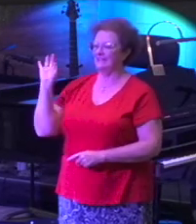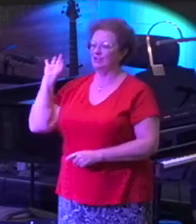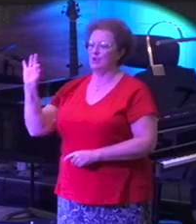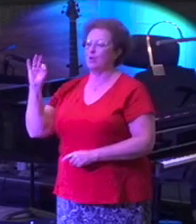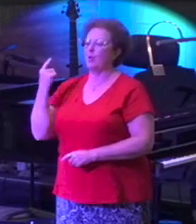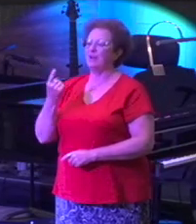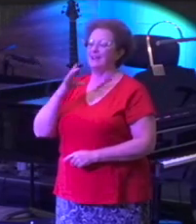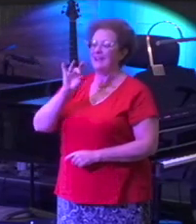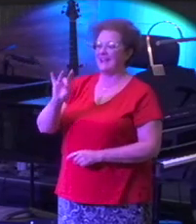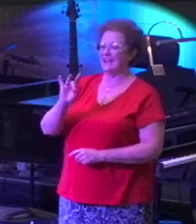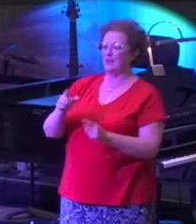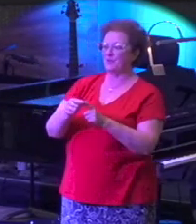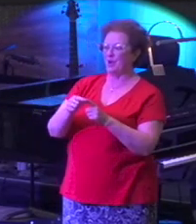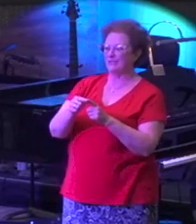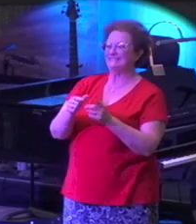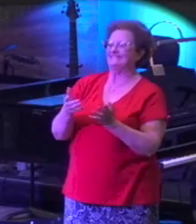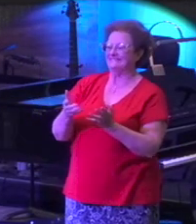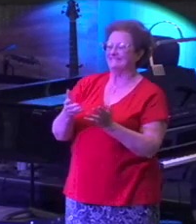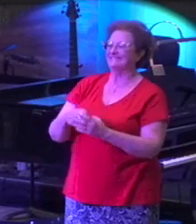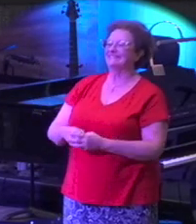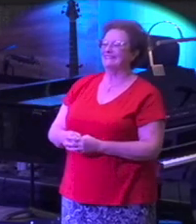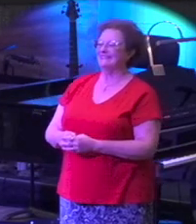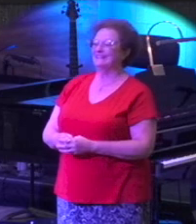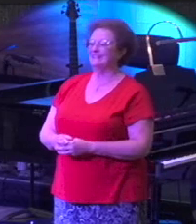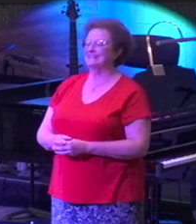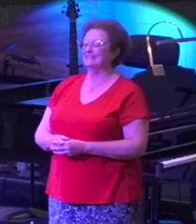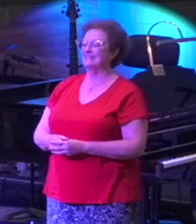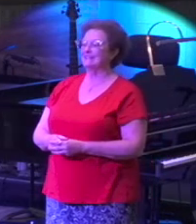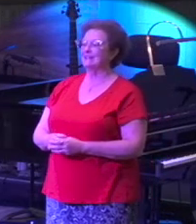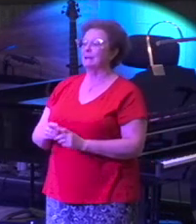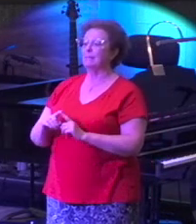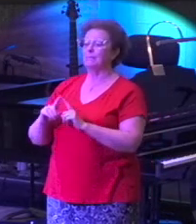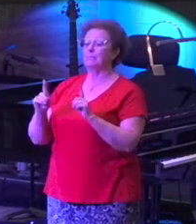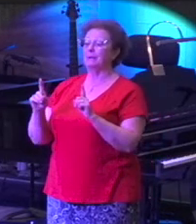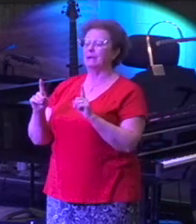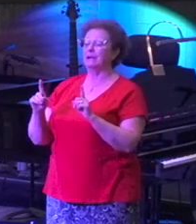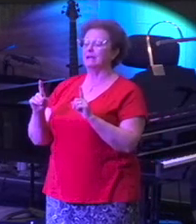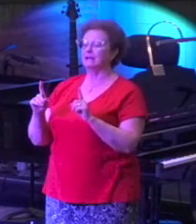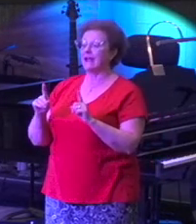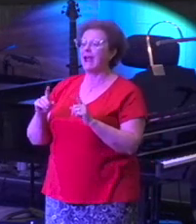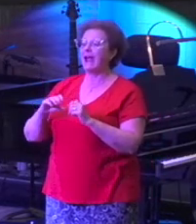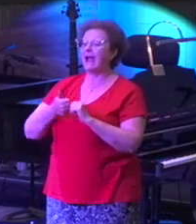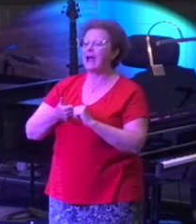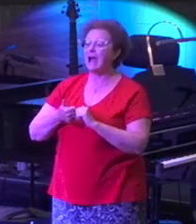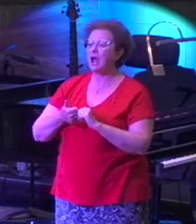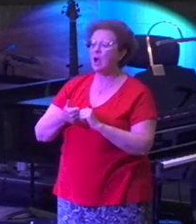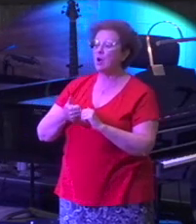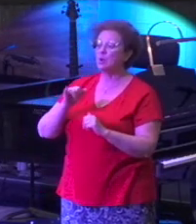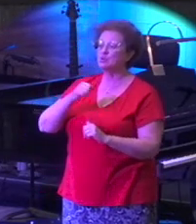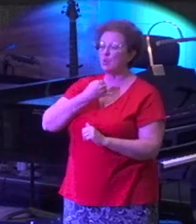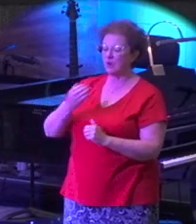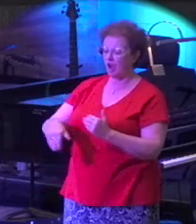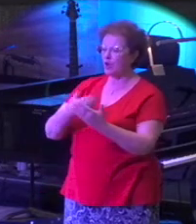Now, the reason why they paid attention so much was because of the means by which Jonah got there.